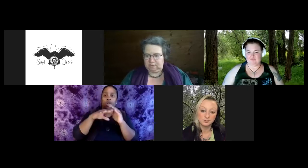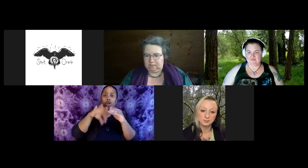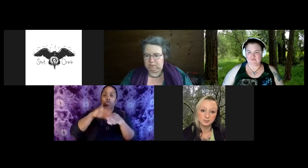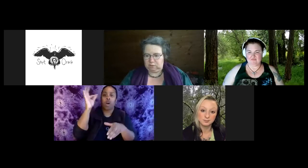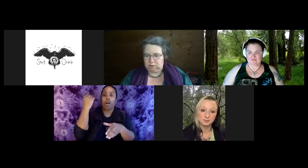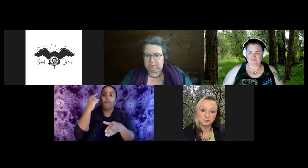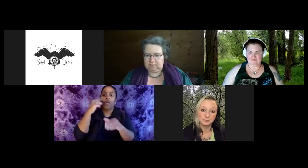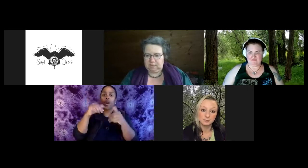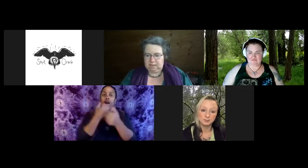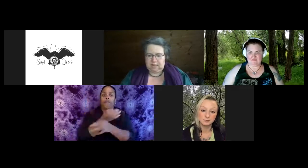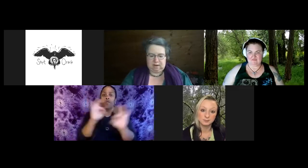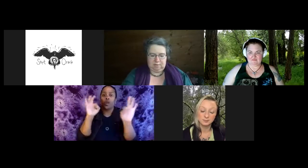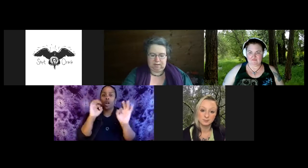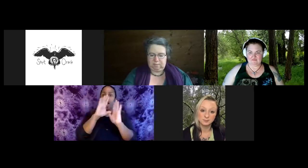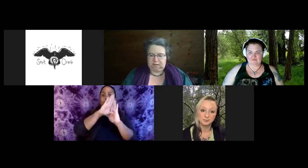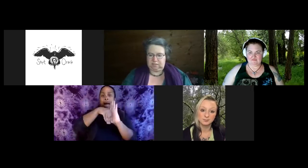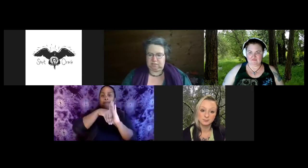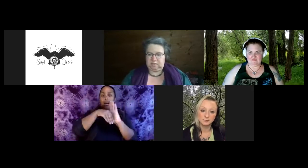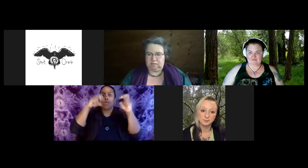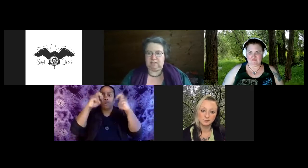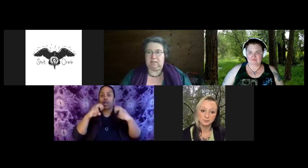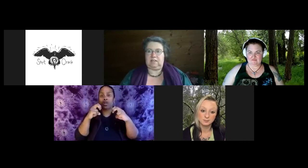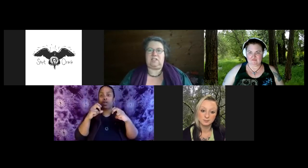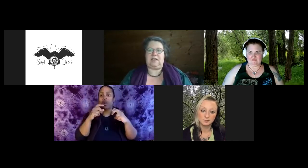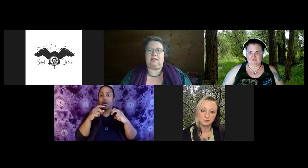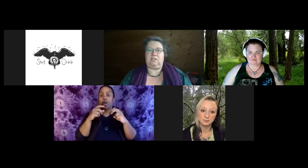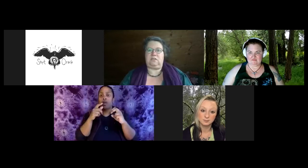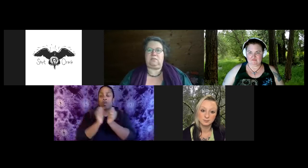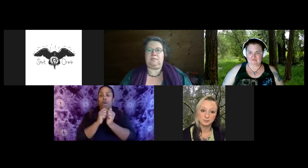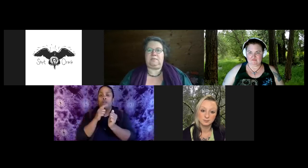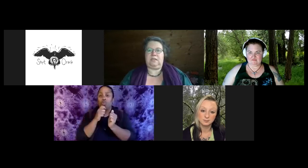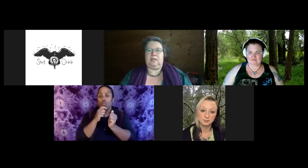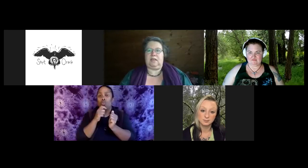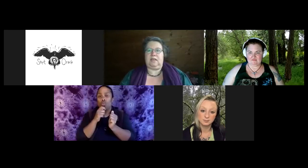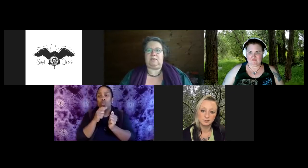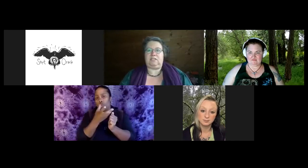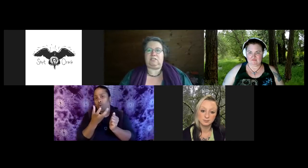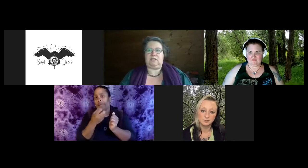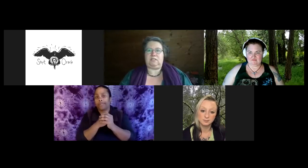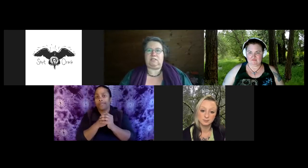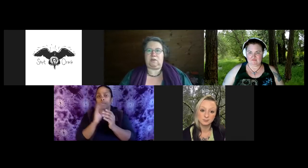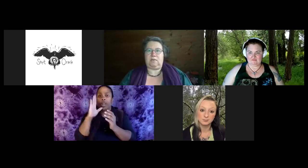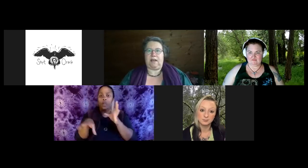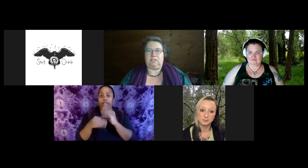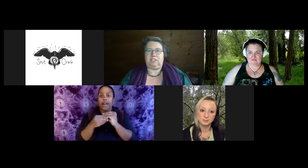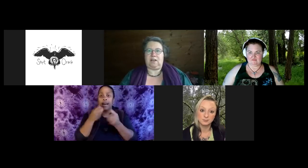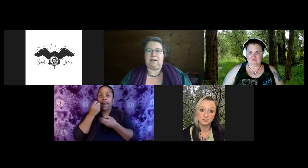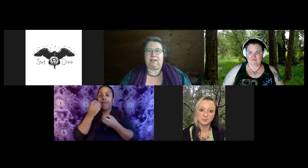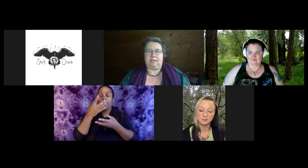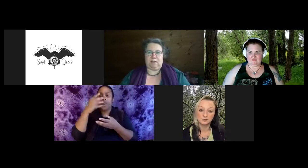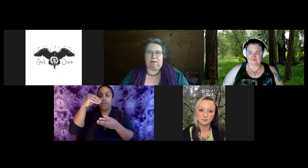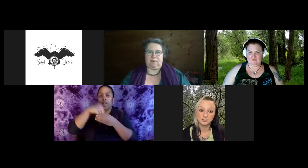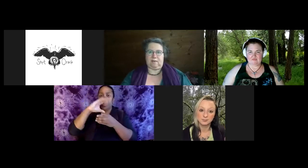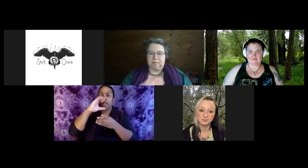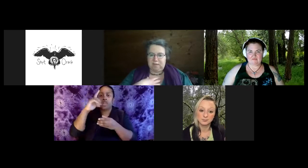with one of us of your choice. And I'll put all the practitioners' information in the chat again too. And practitioners, let's just go around and share